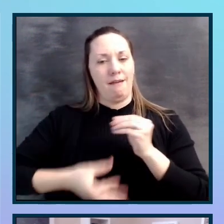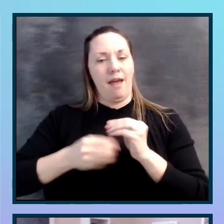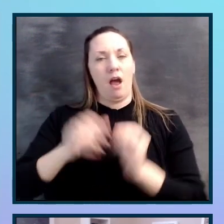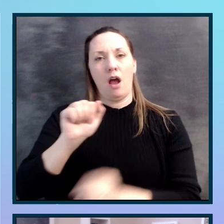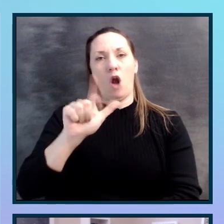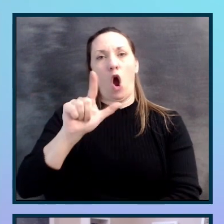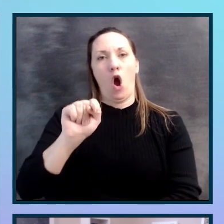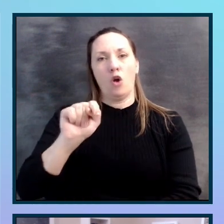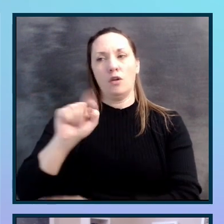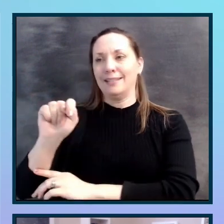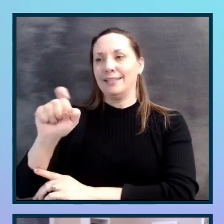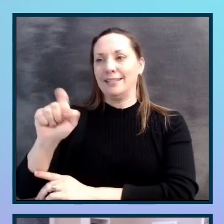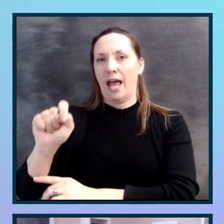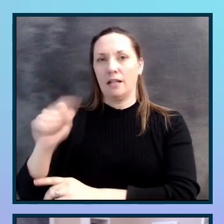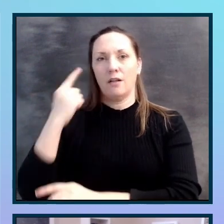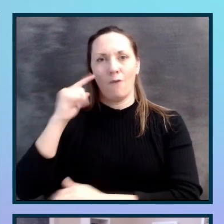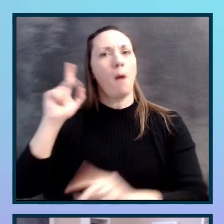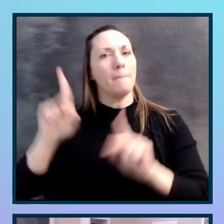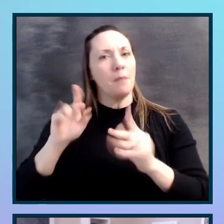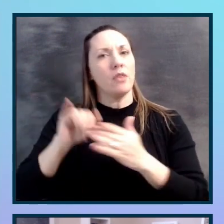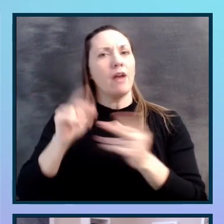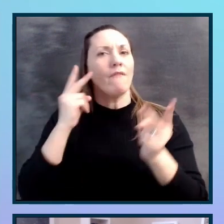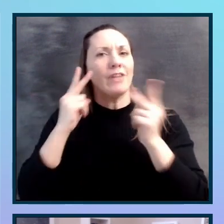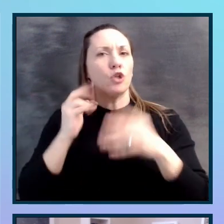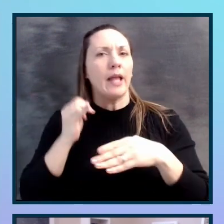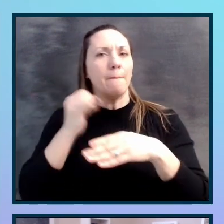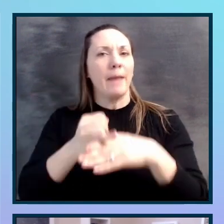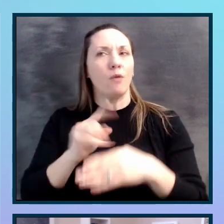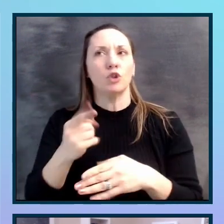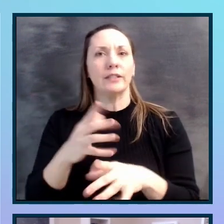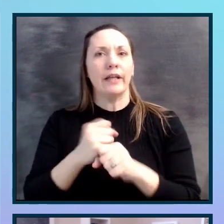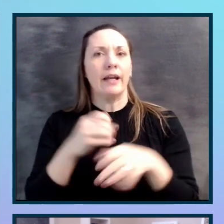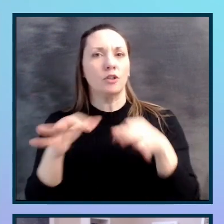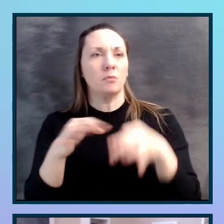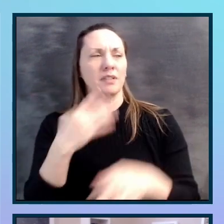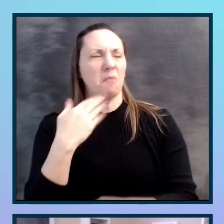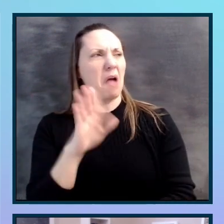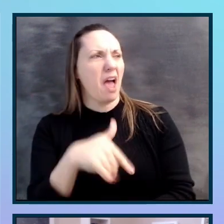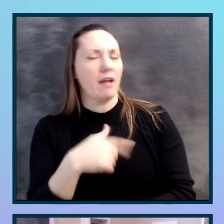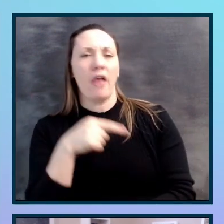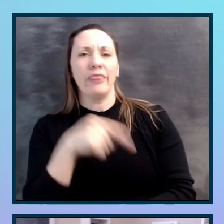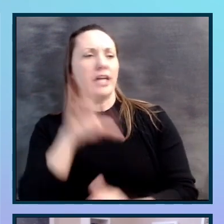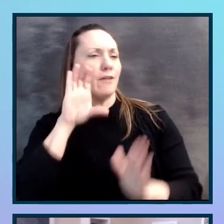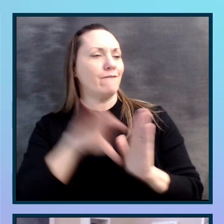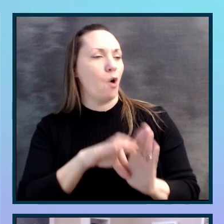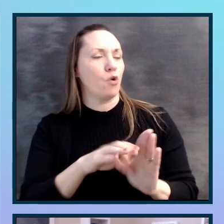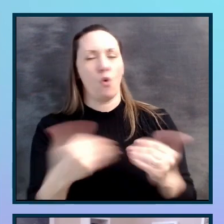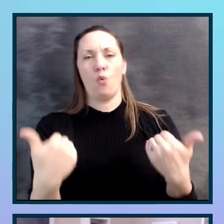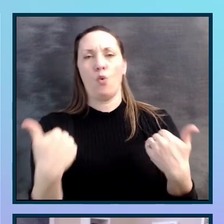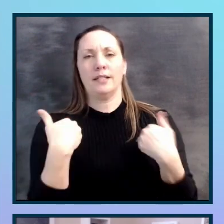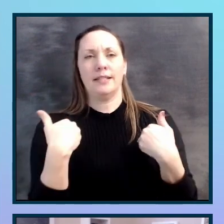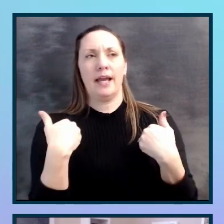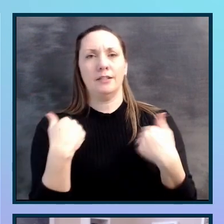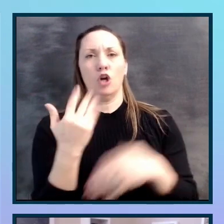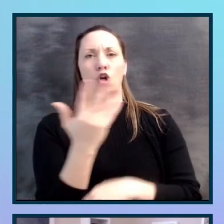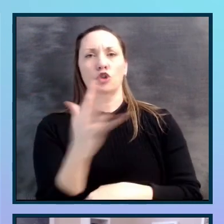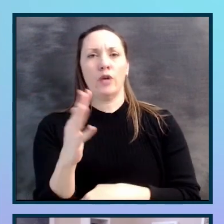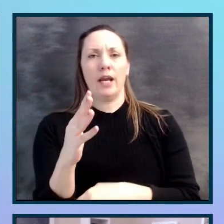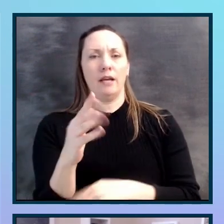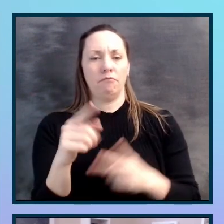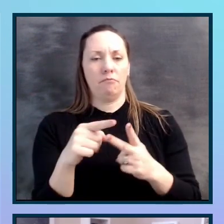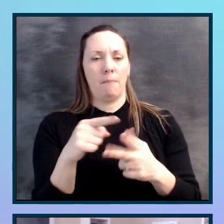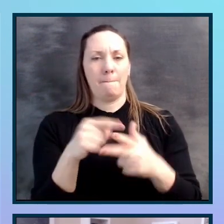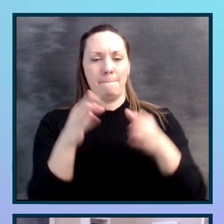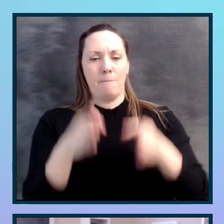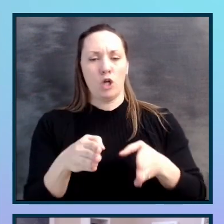text for people who are visually impaired were just giving descriptions like, hey, this photo contains tree, person,